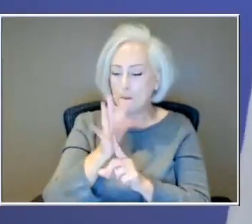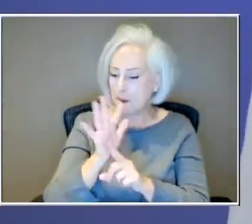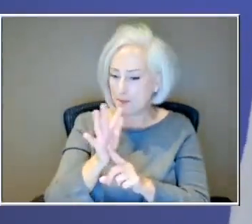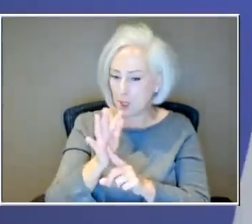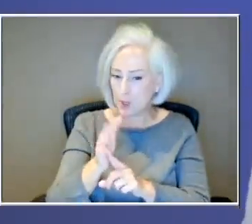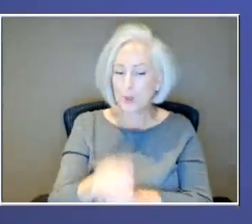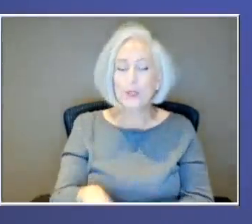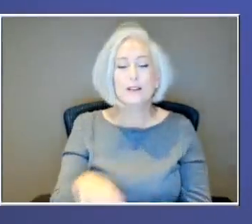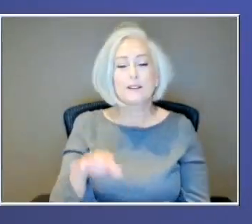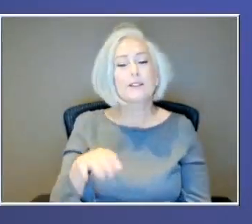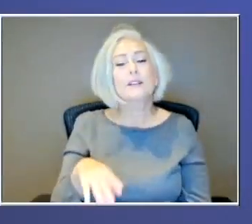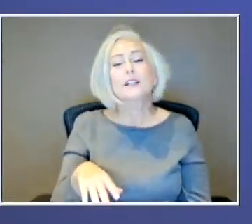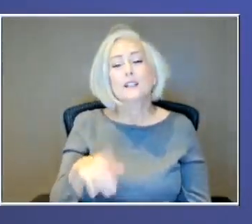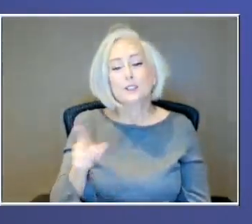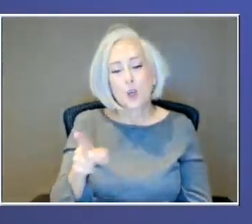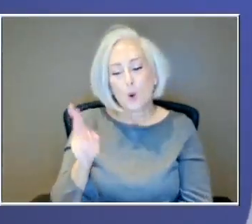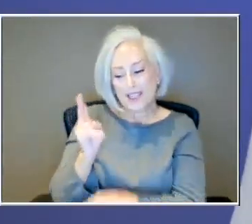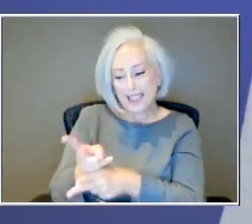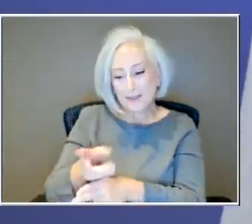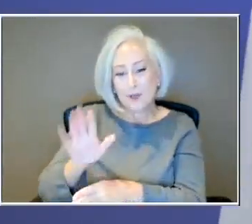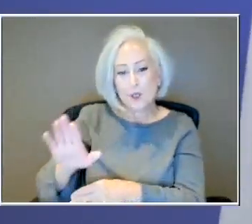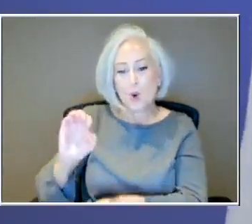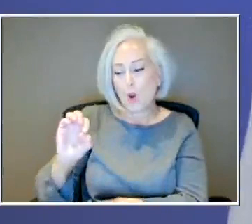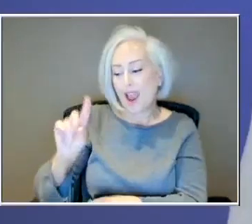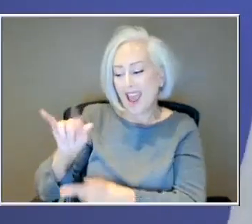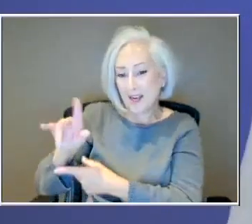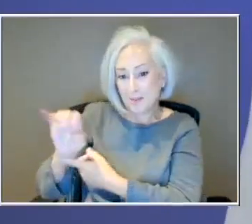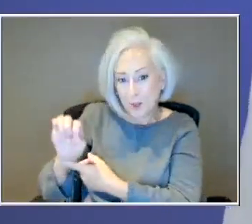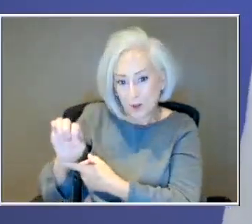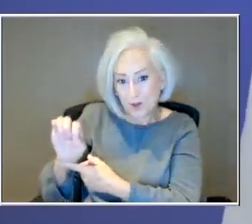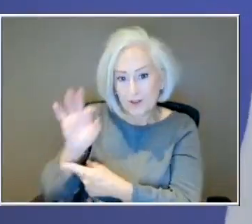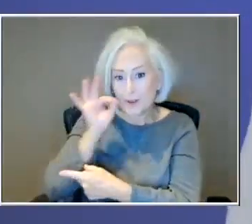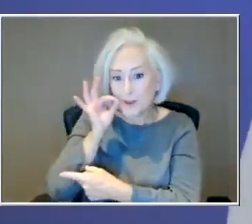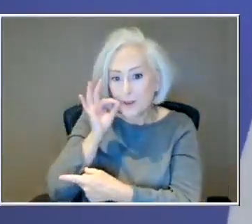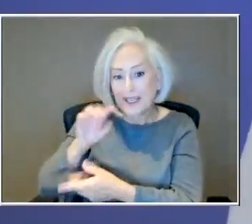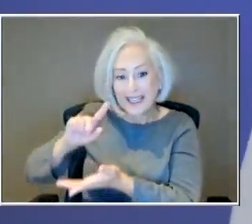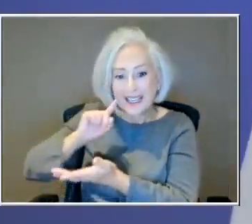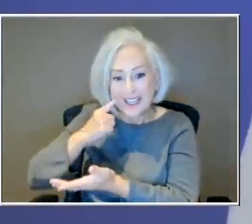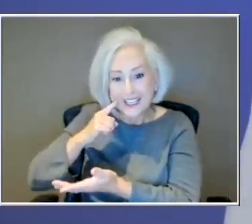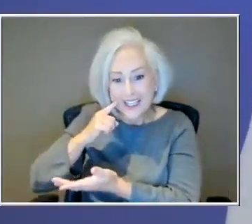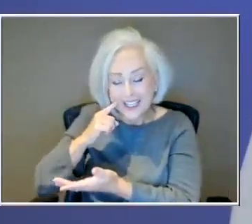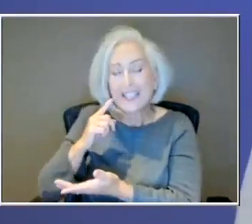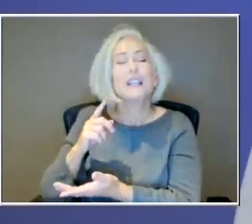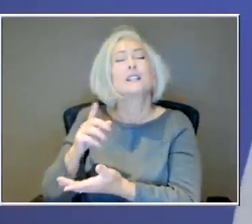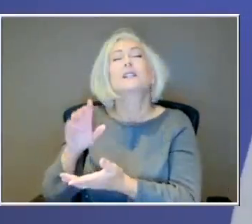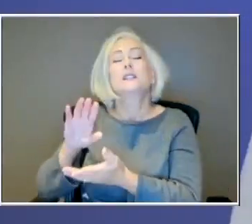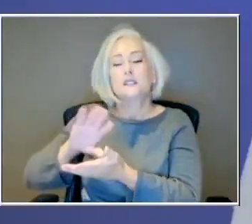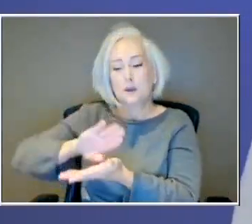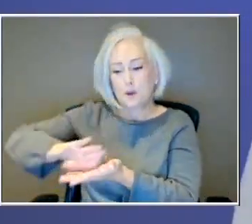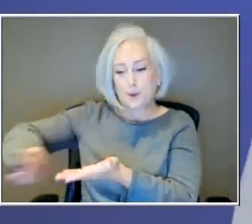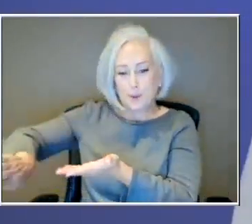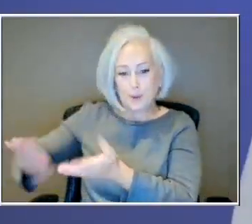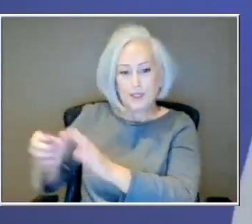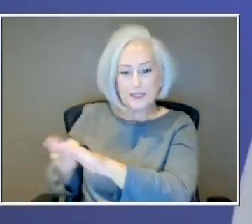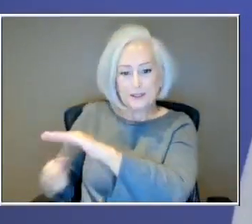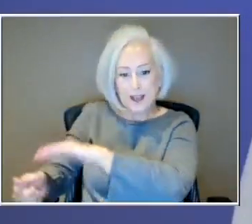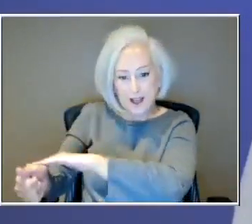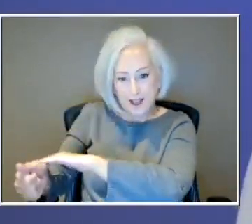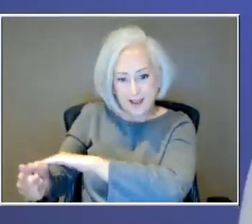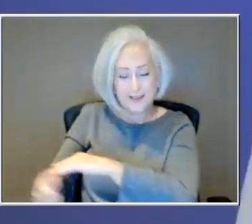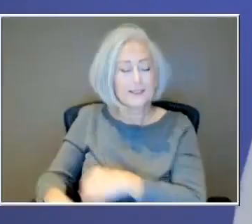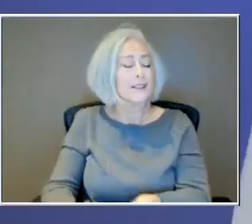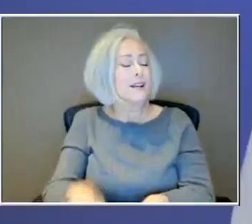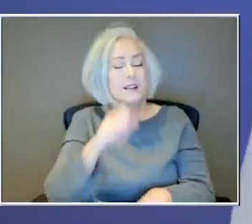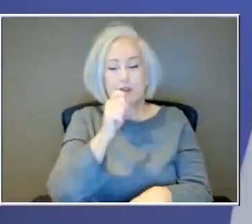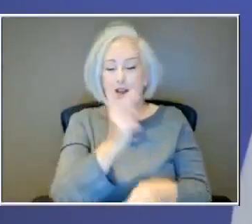your edibles along with your medications away. They obviously will look like candy, like gummies, some of them very, very closely to